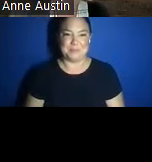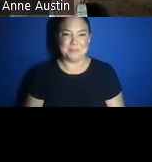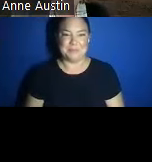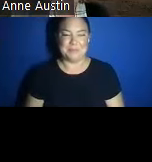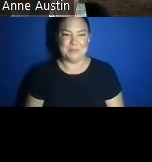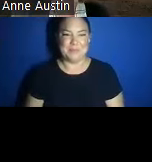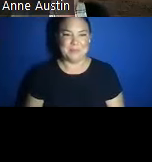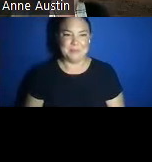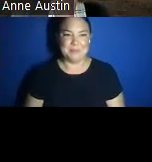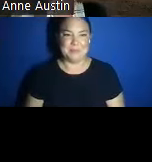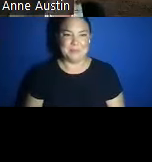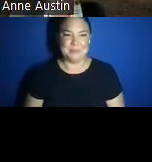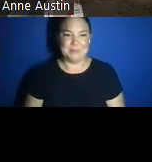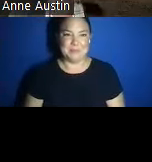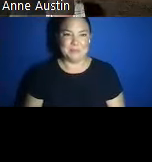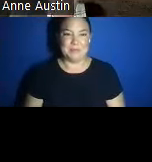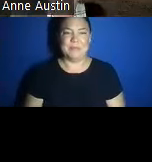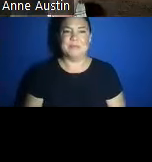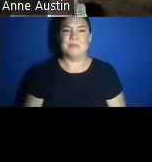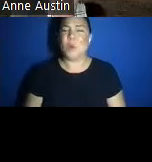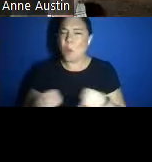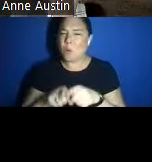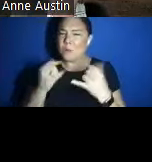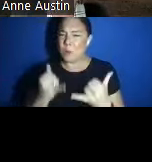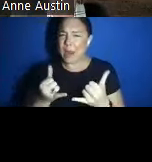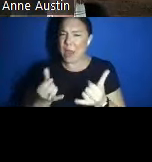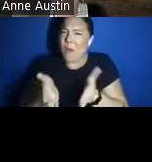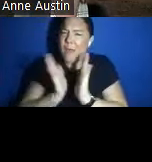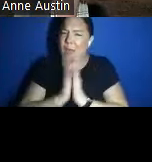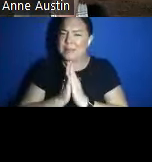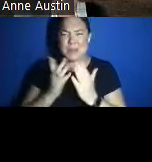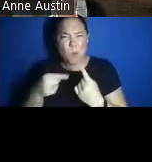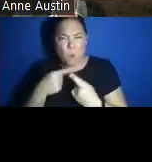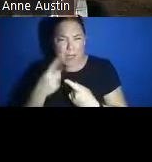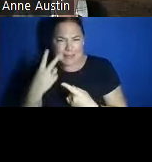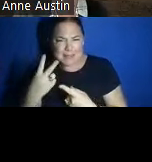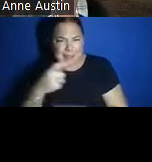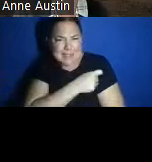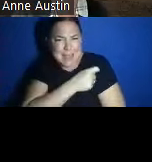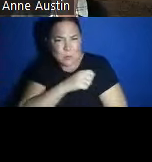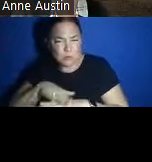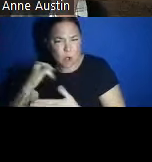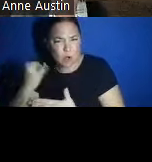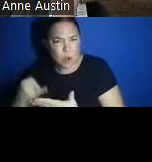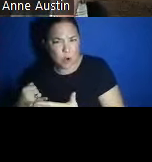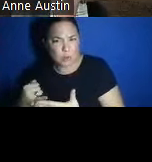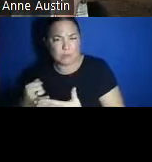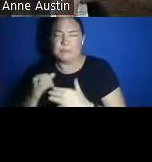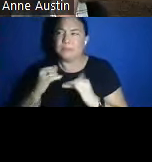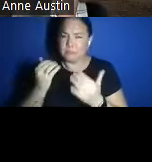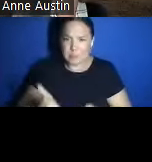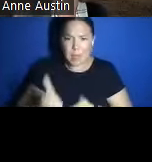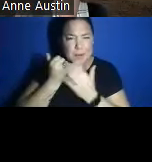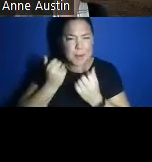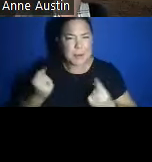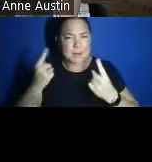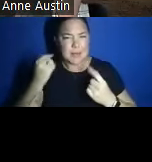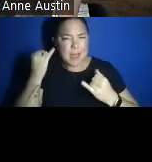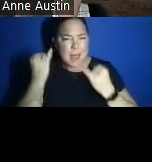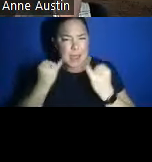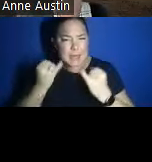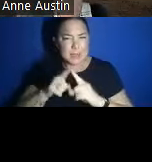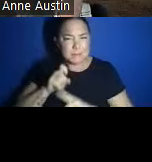We can also start to ask when we see tattoos in art and when we don't, to better understand Egyptian ideas about when,